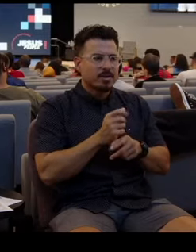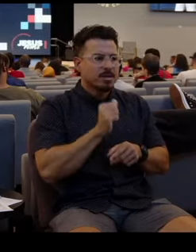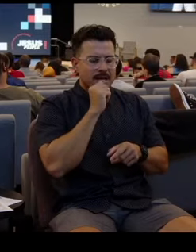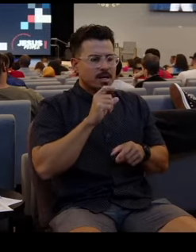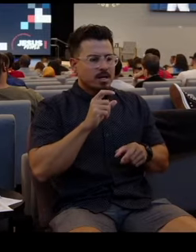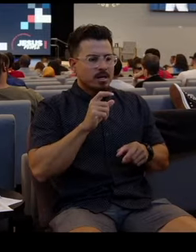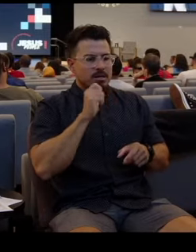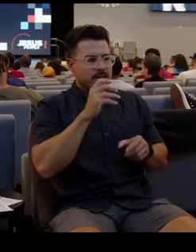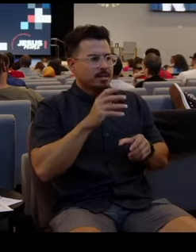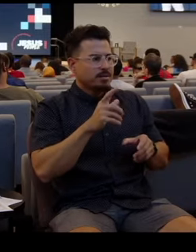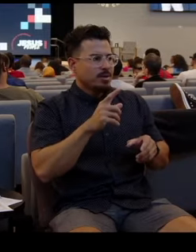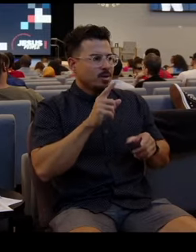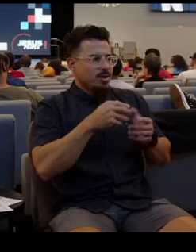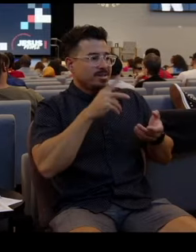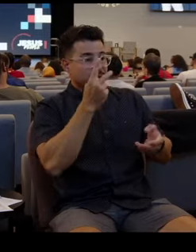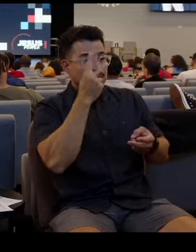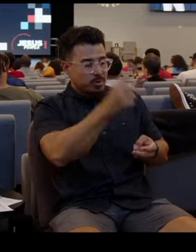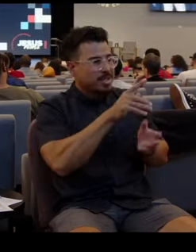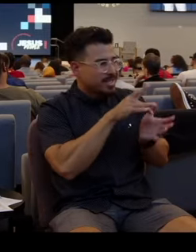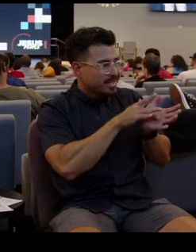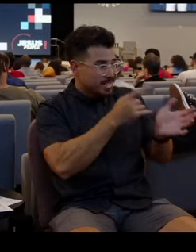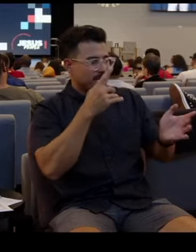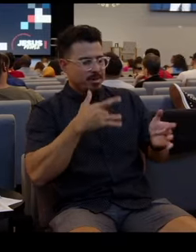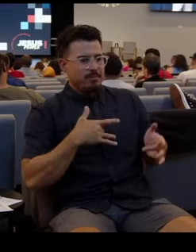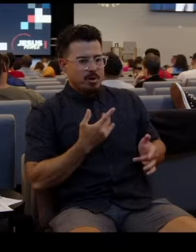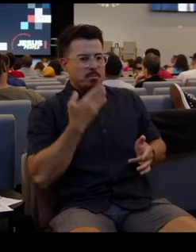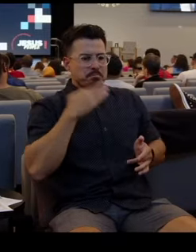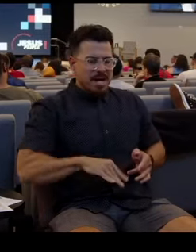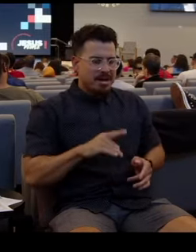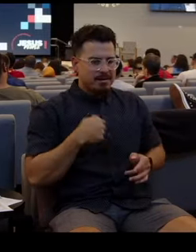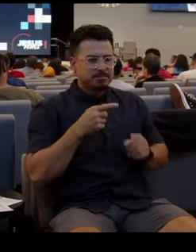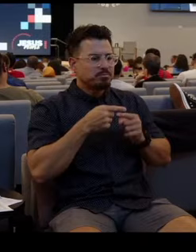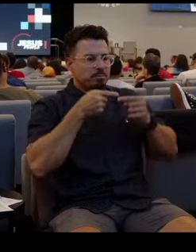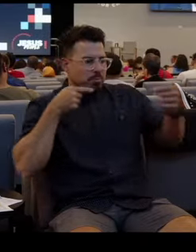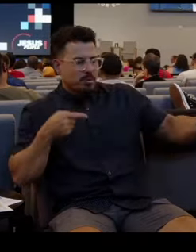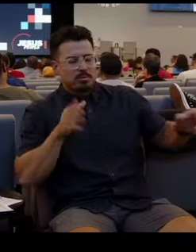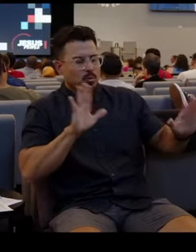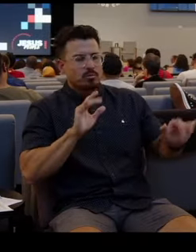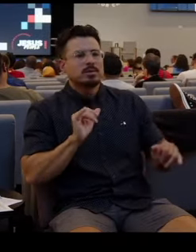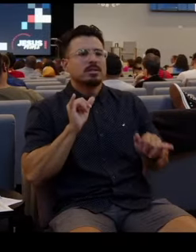abandon this wonderful vision that we first had.